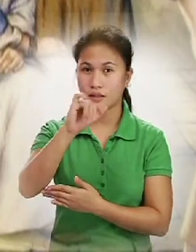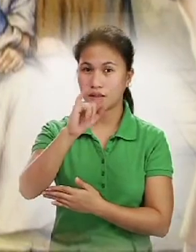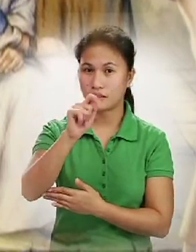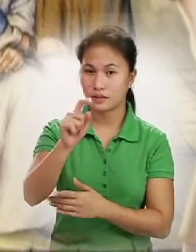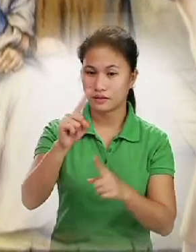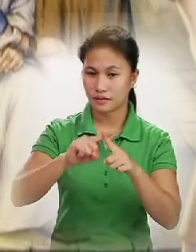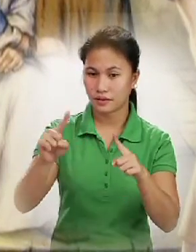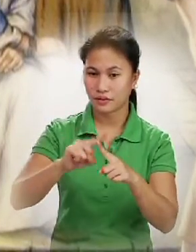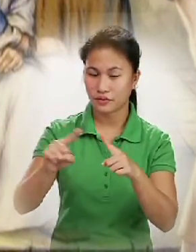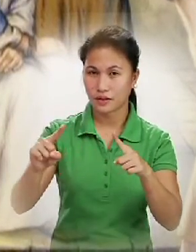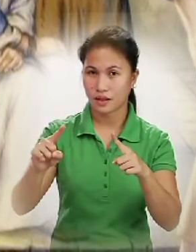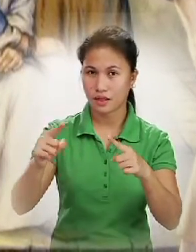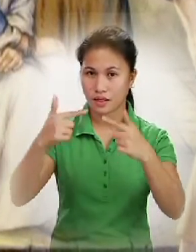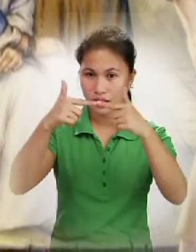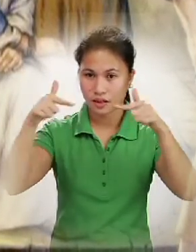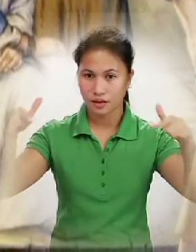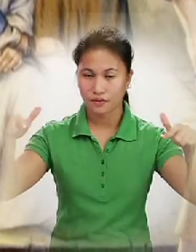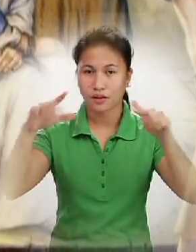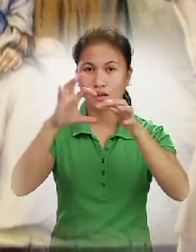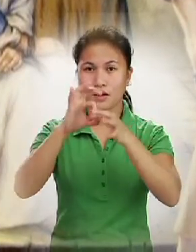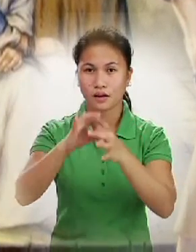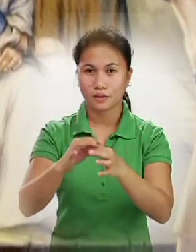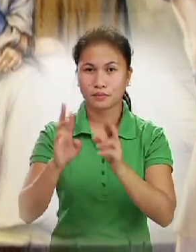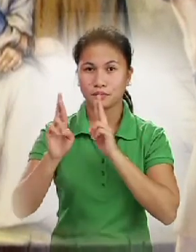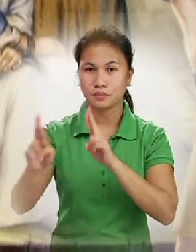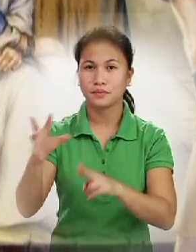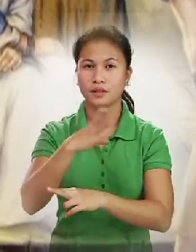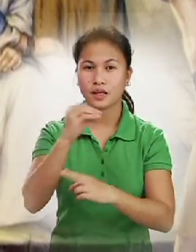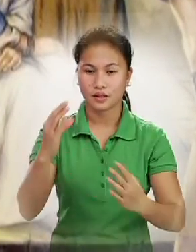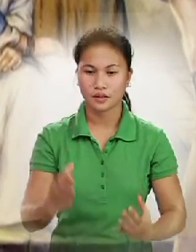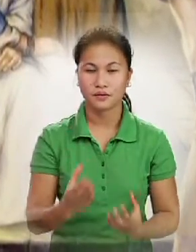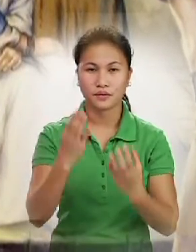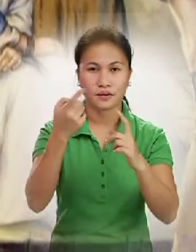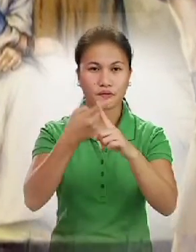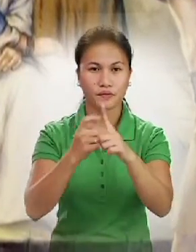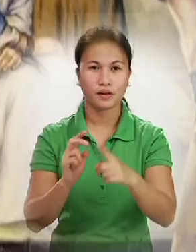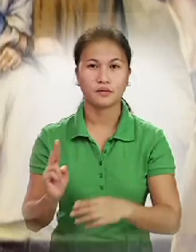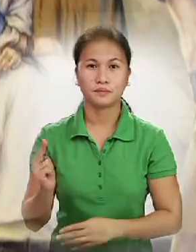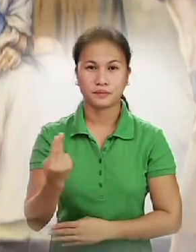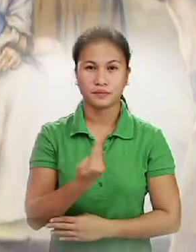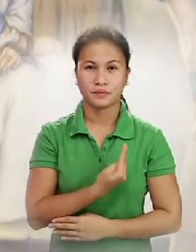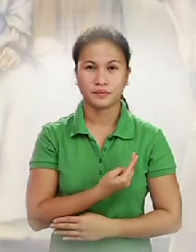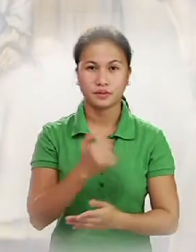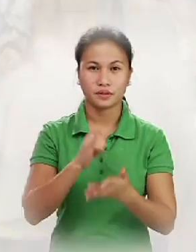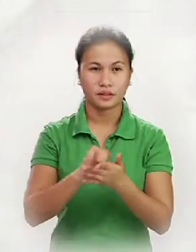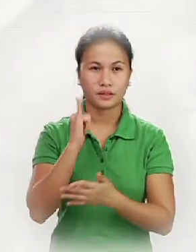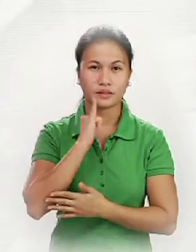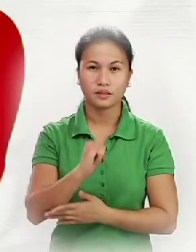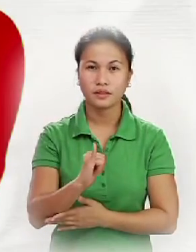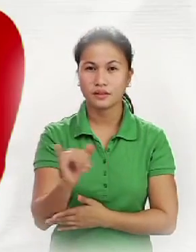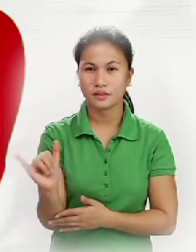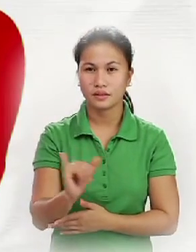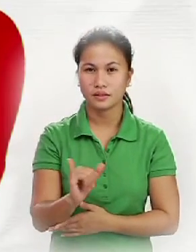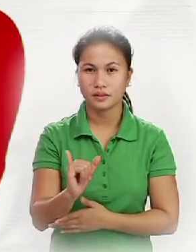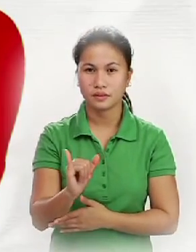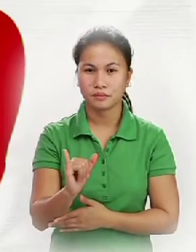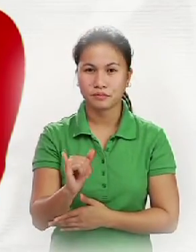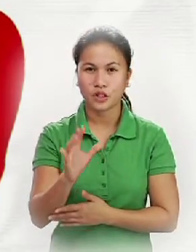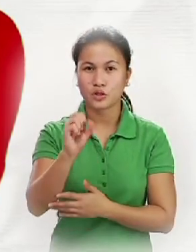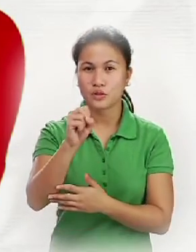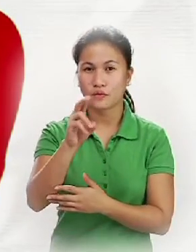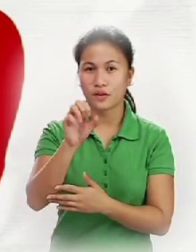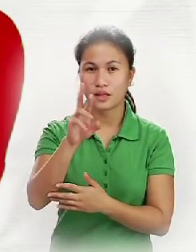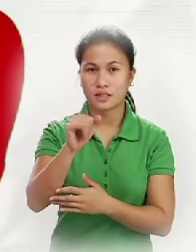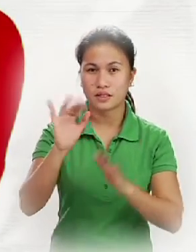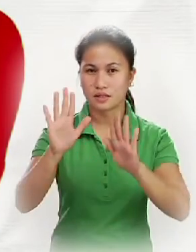He elicits different levels of responses and commitments from us. So this is a